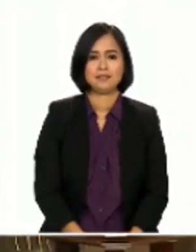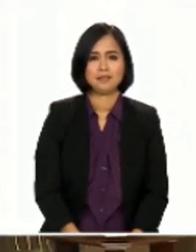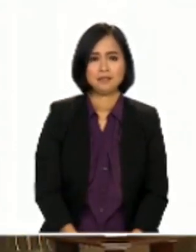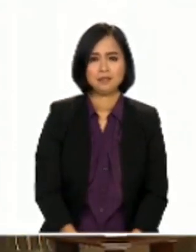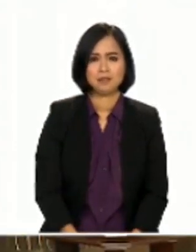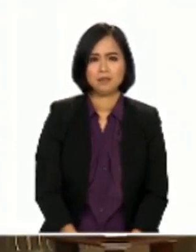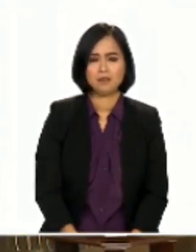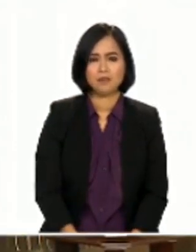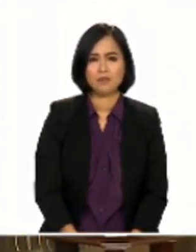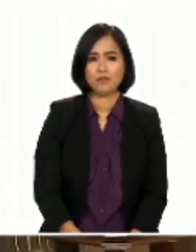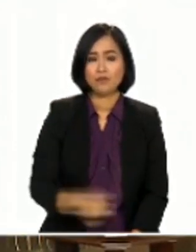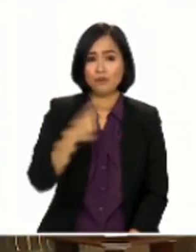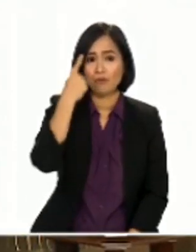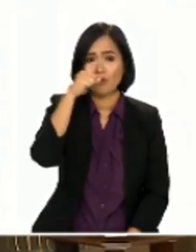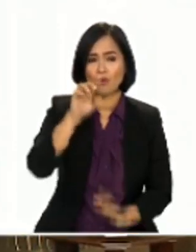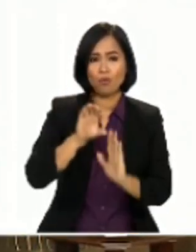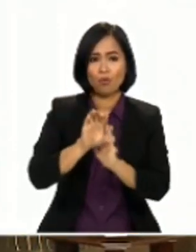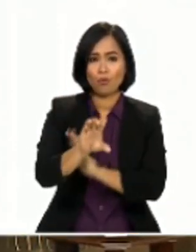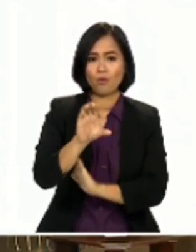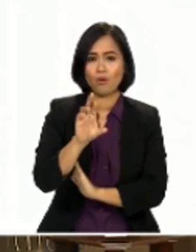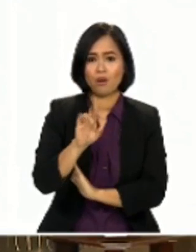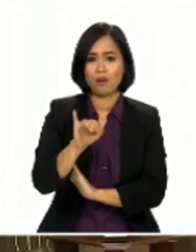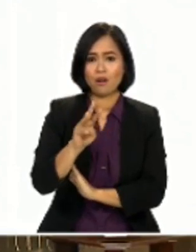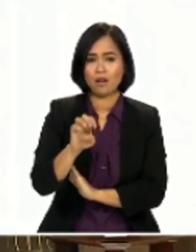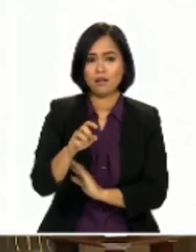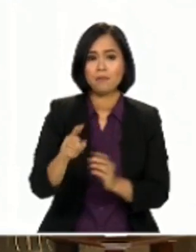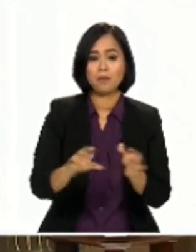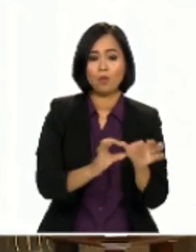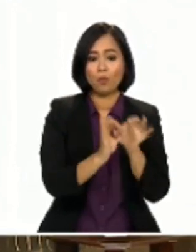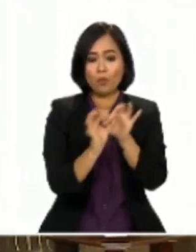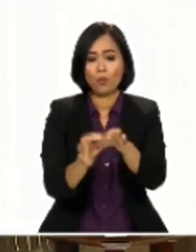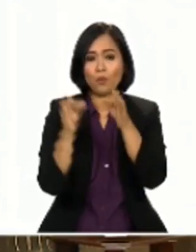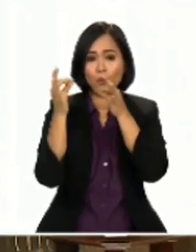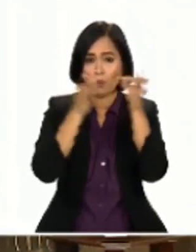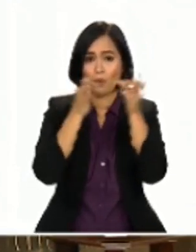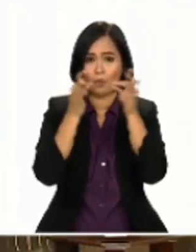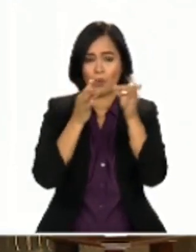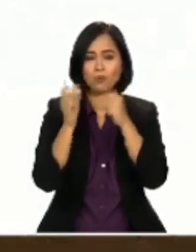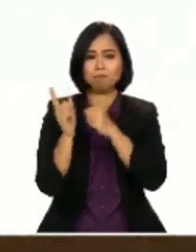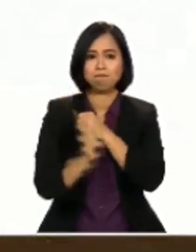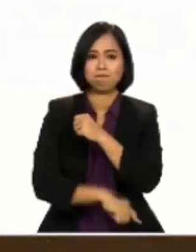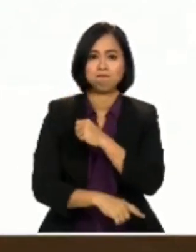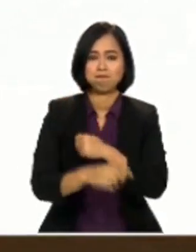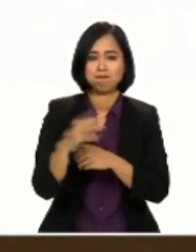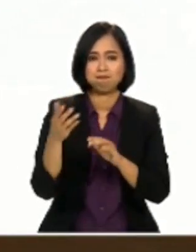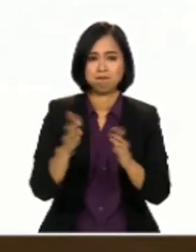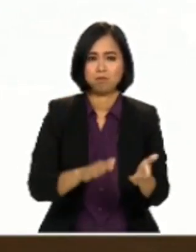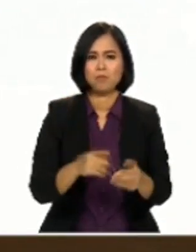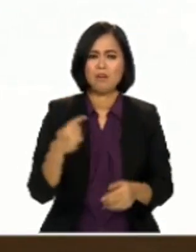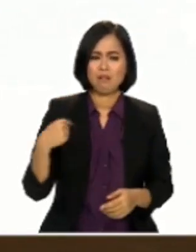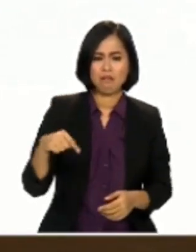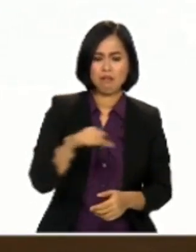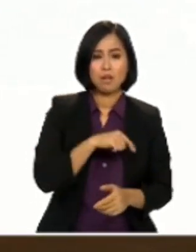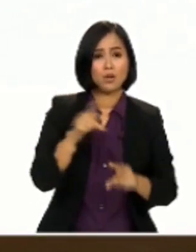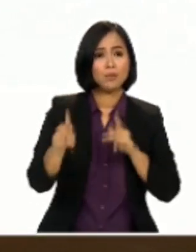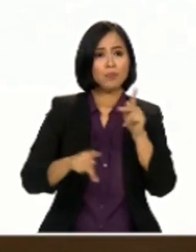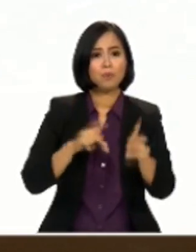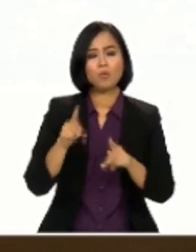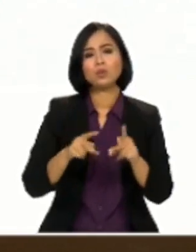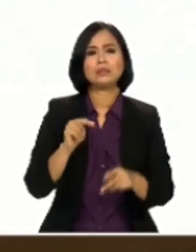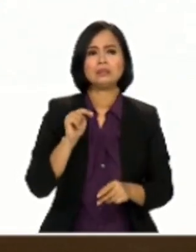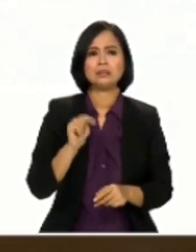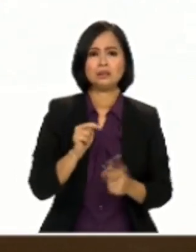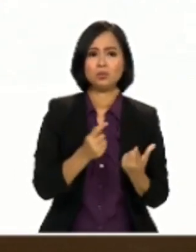for crimes related to illegal drugs. Our citizens have begun to do their